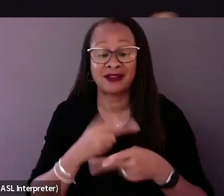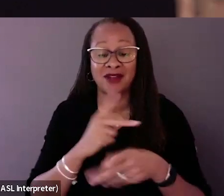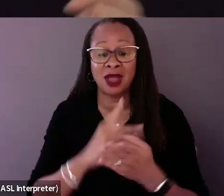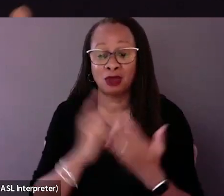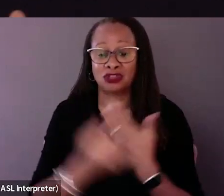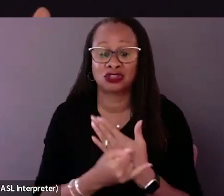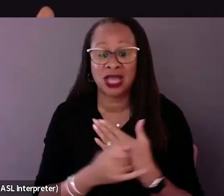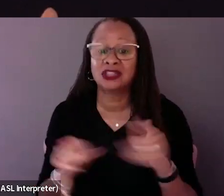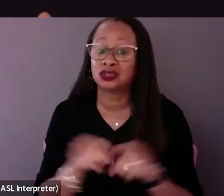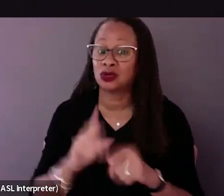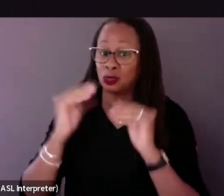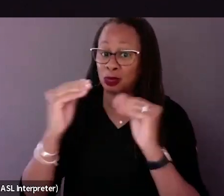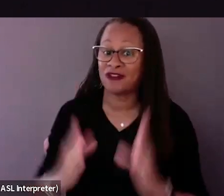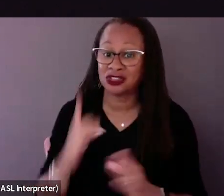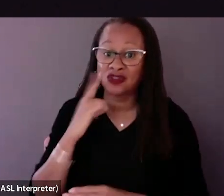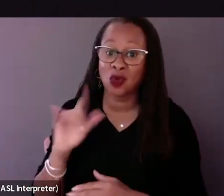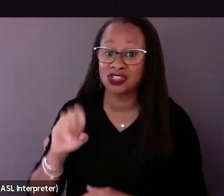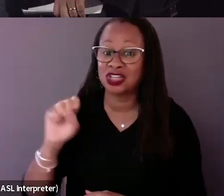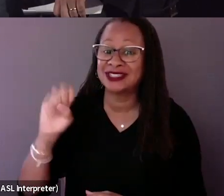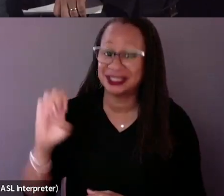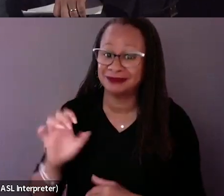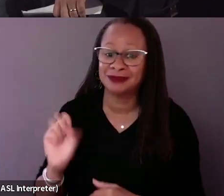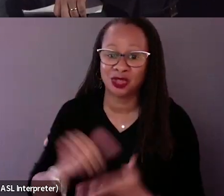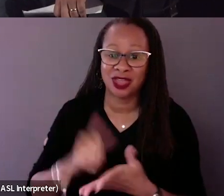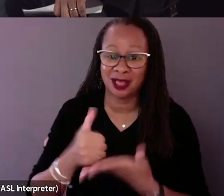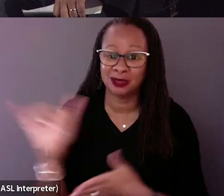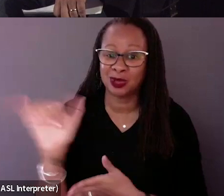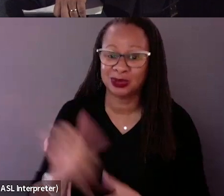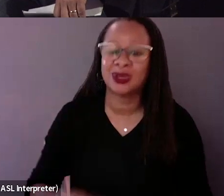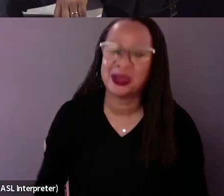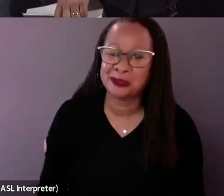Jesse's professor. So that helped, yeah.